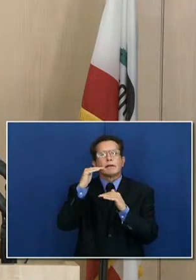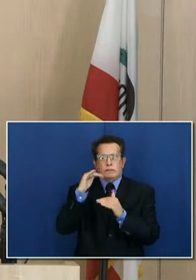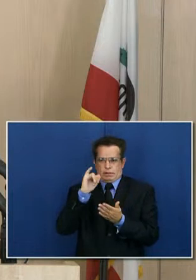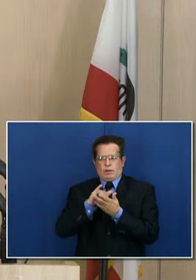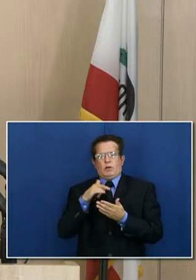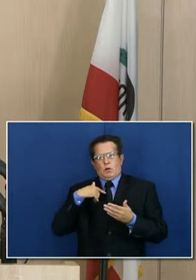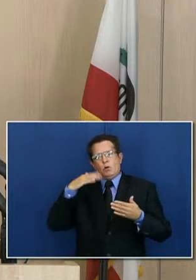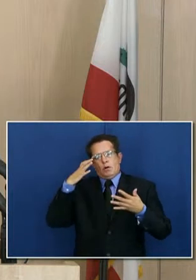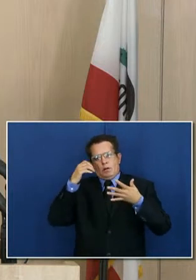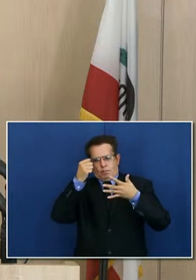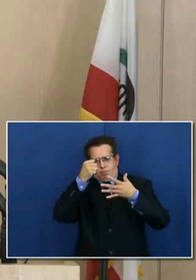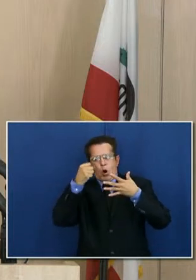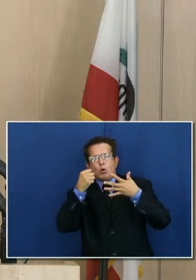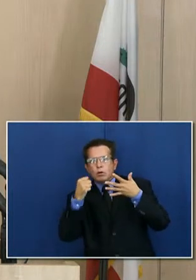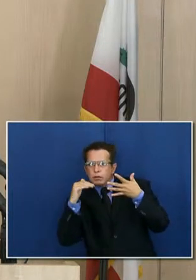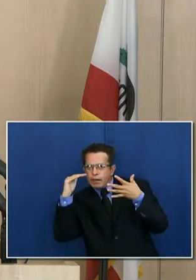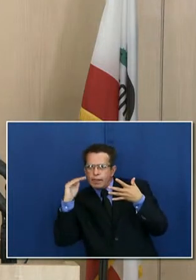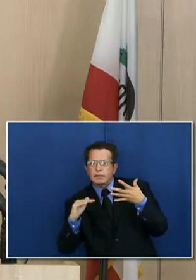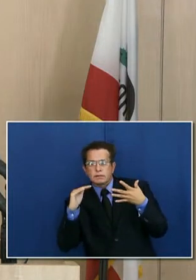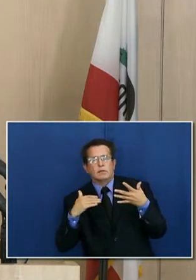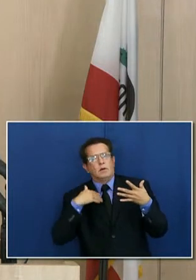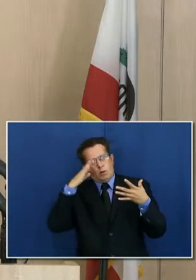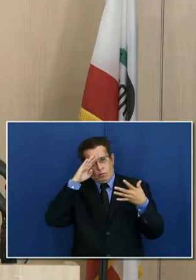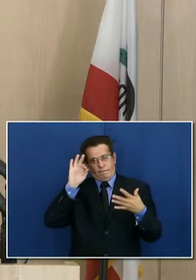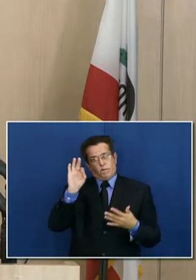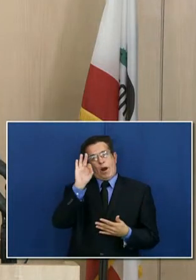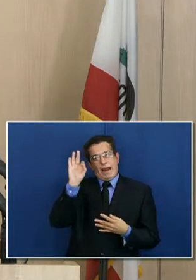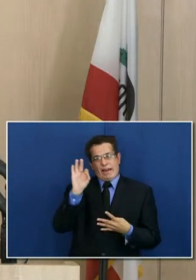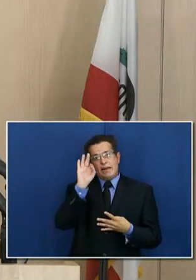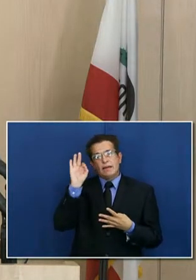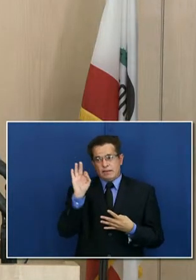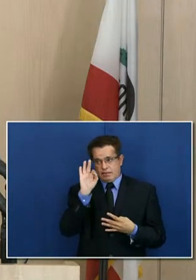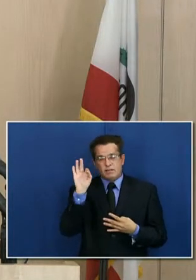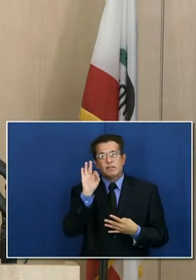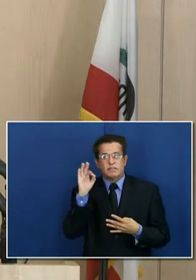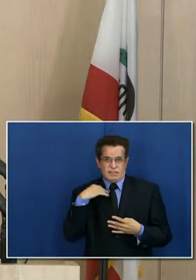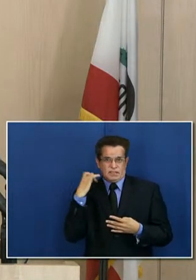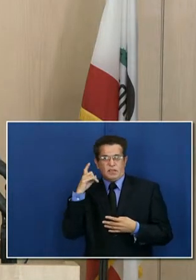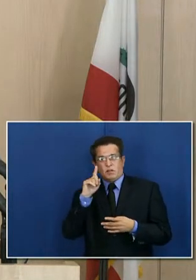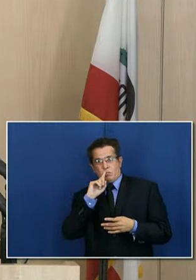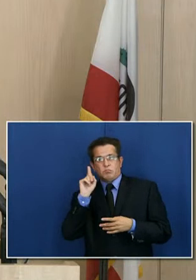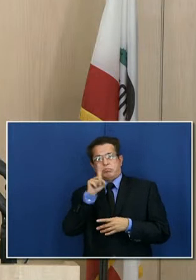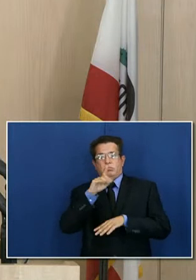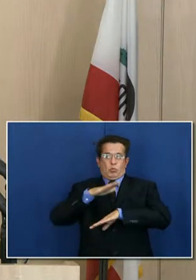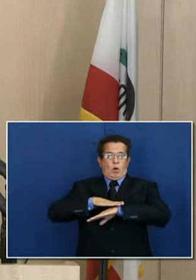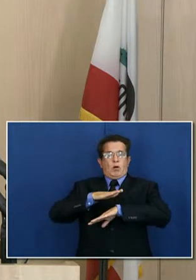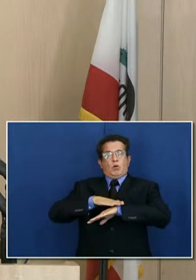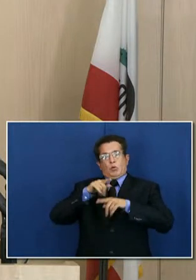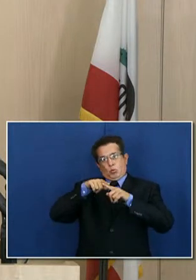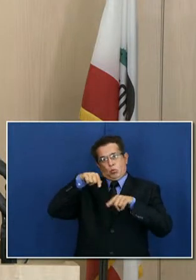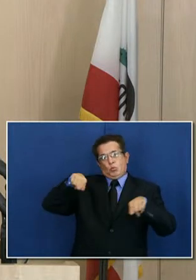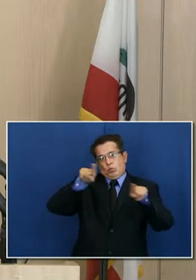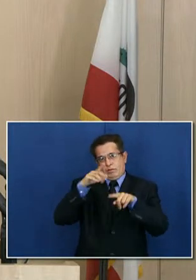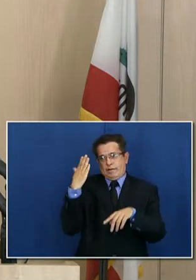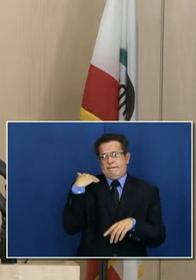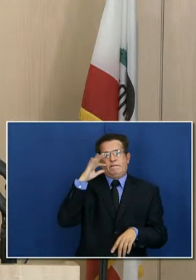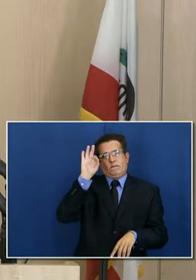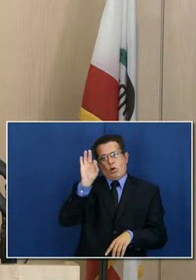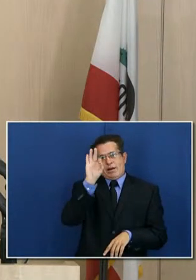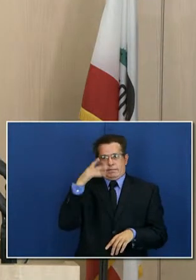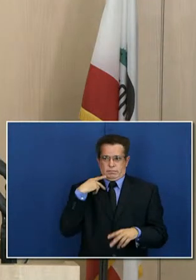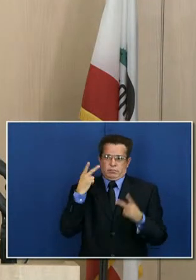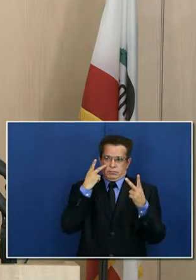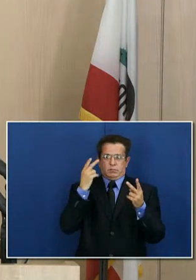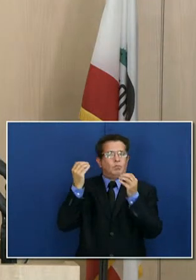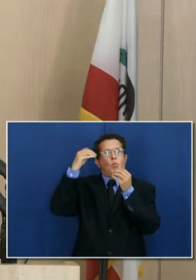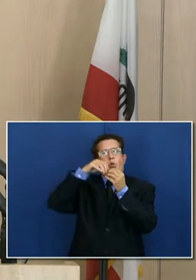and trajectory we want to be on. On Friday we came, and as Dr. Wooten said, we wanted to sound the alarm about the concern about increasing